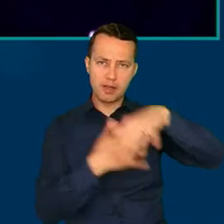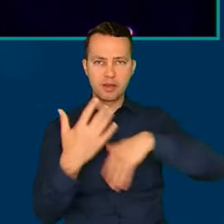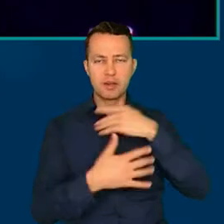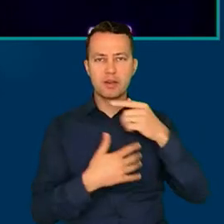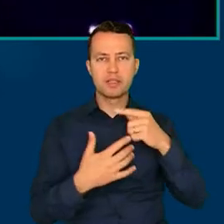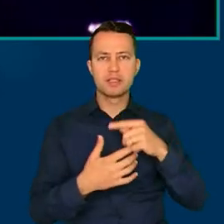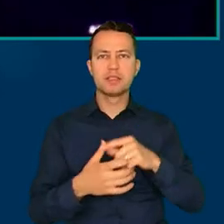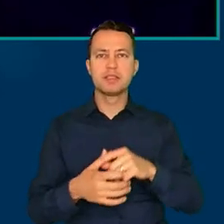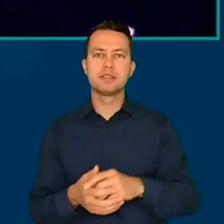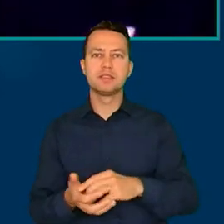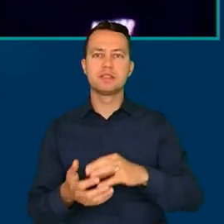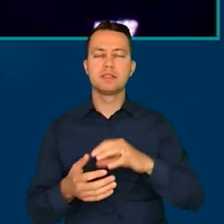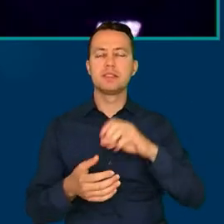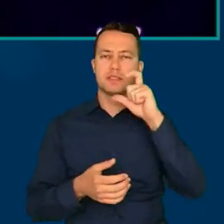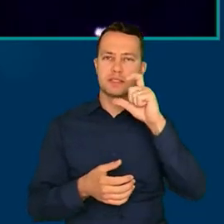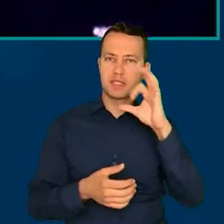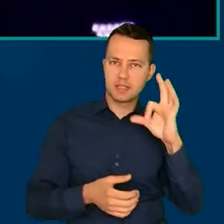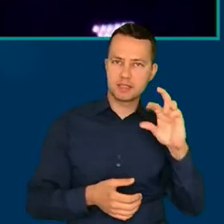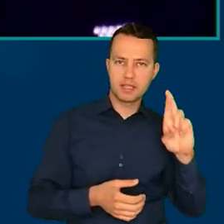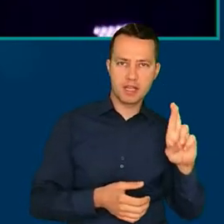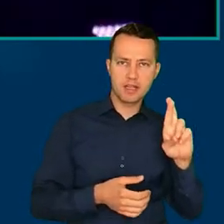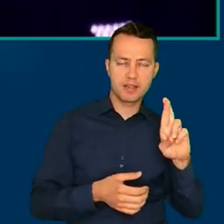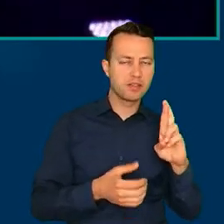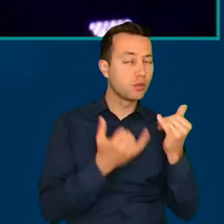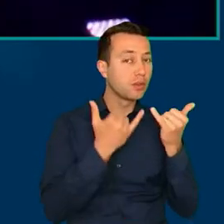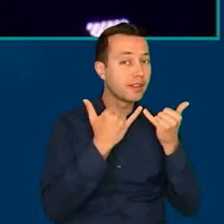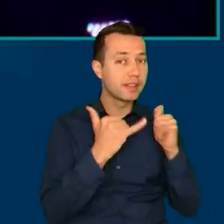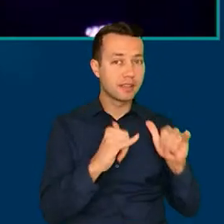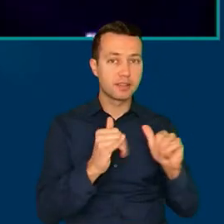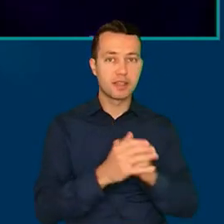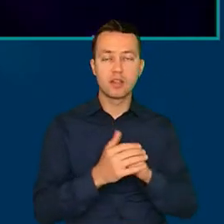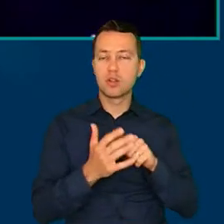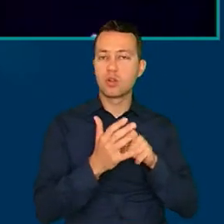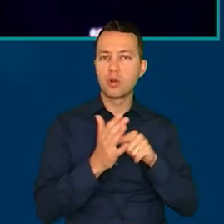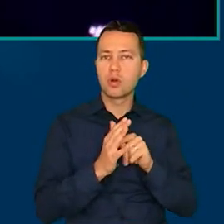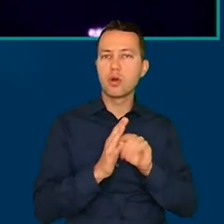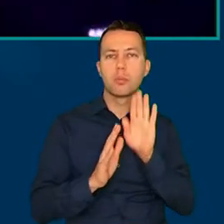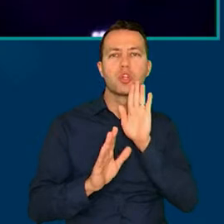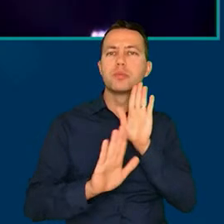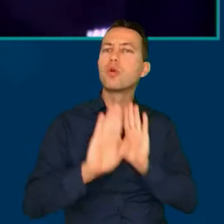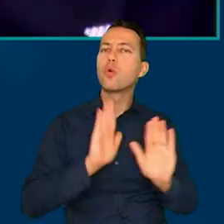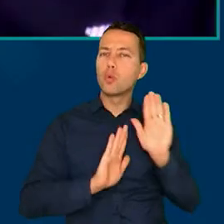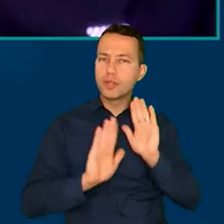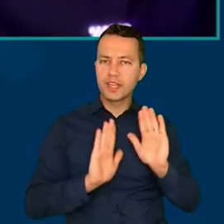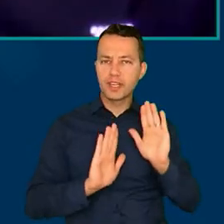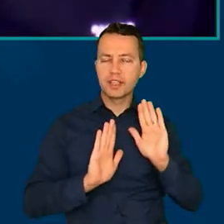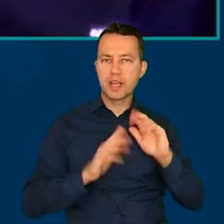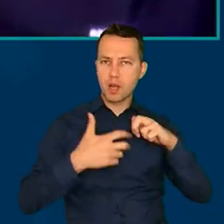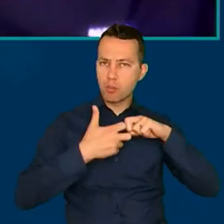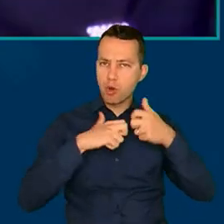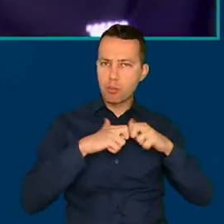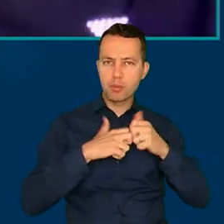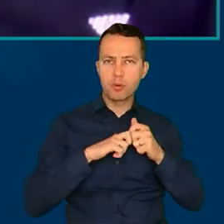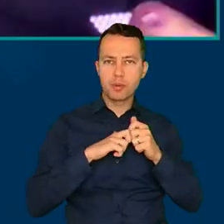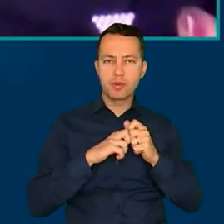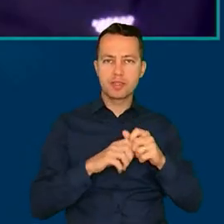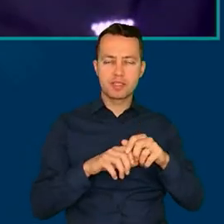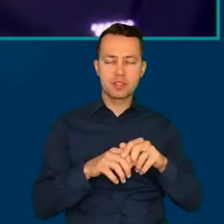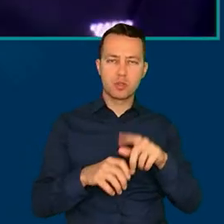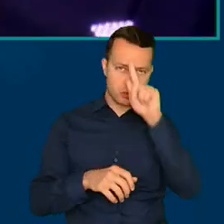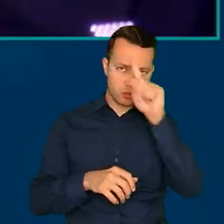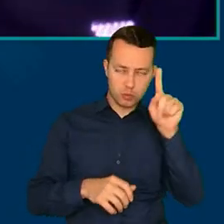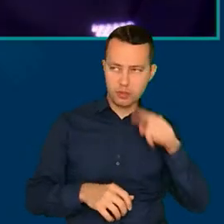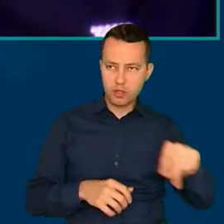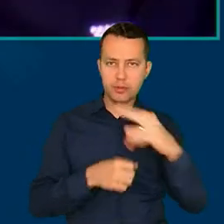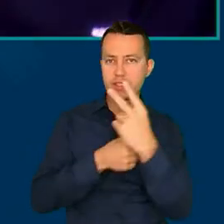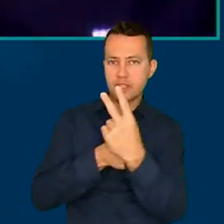mistaken for human rights in business. They are similar, they are close, but on the one hand, in